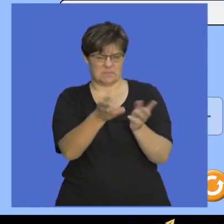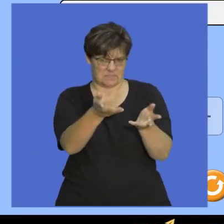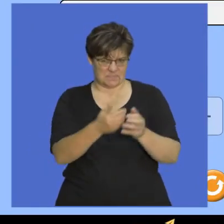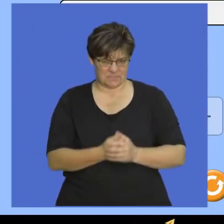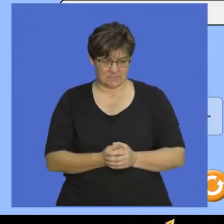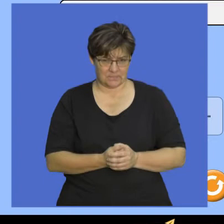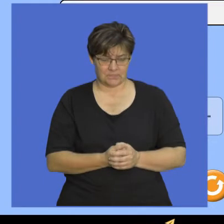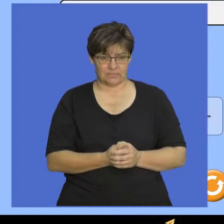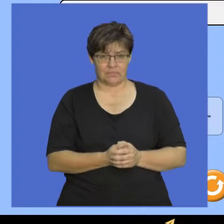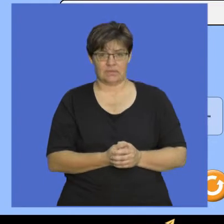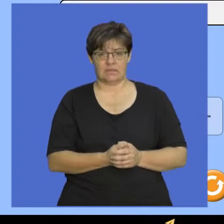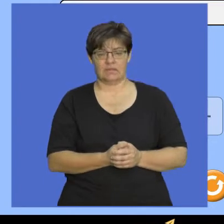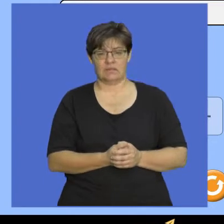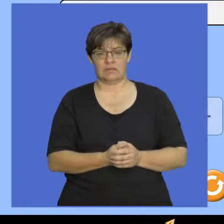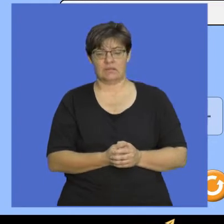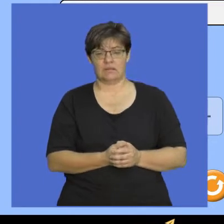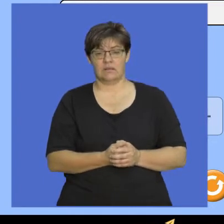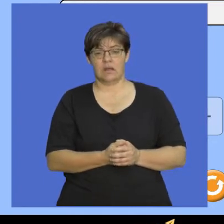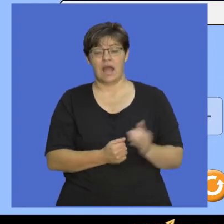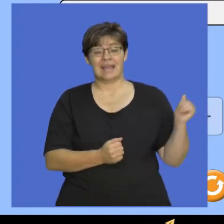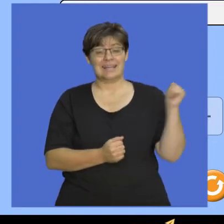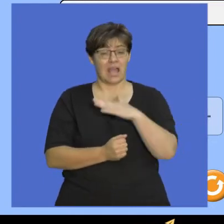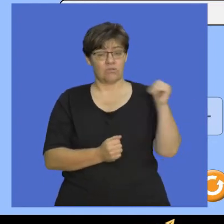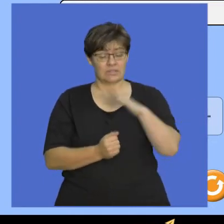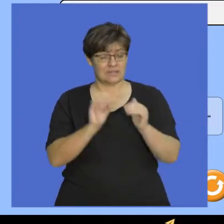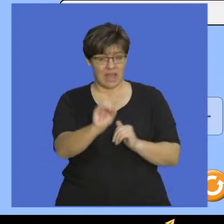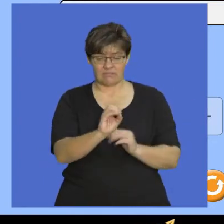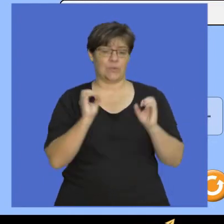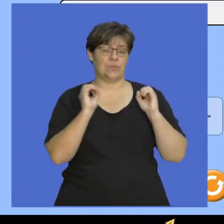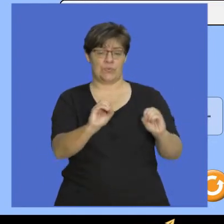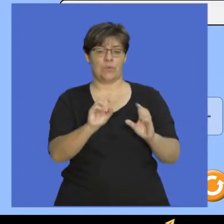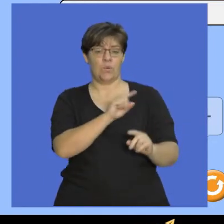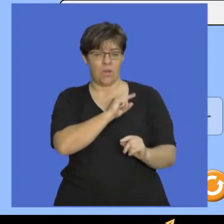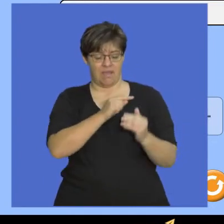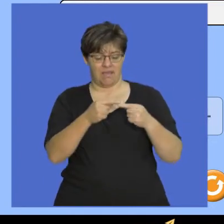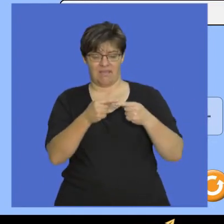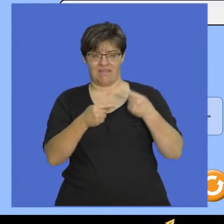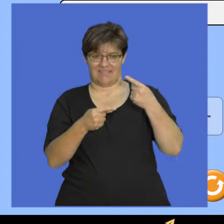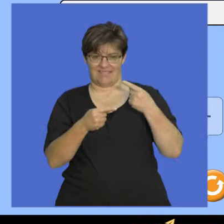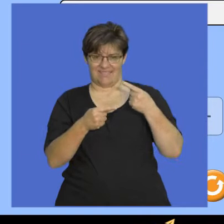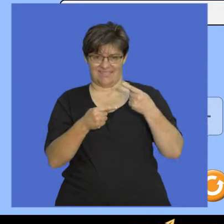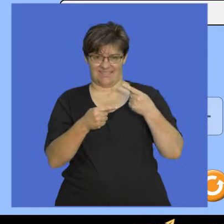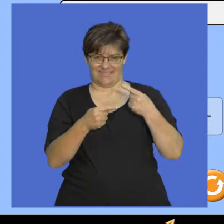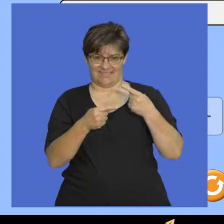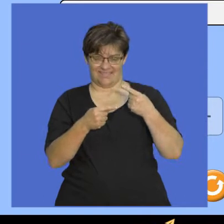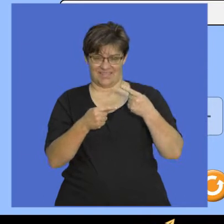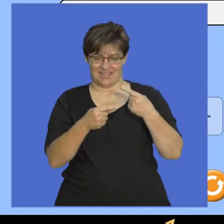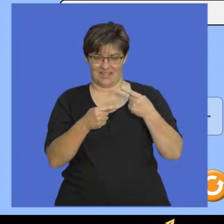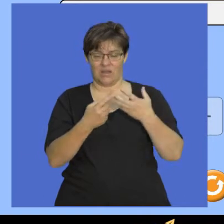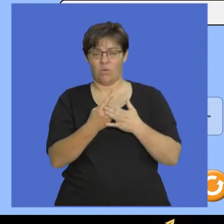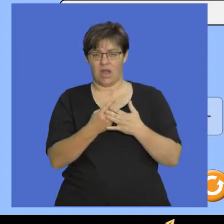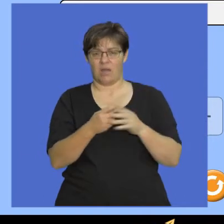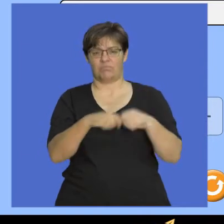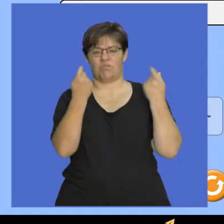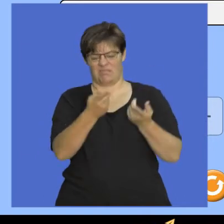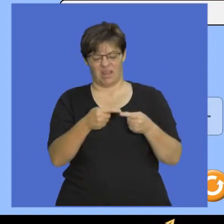okay? There is no current in the circuit because we are saying that in this circuit, the circuit is broken or the switch